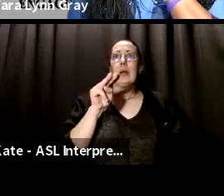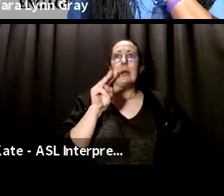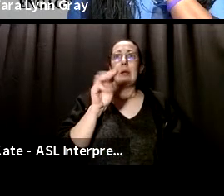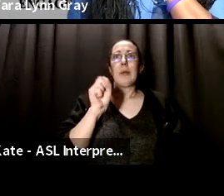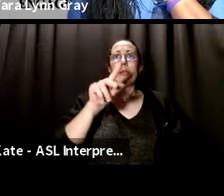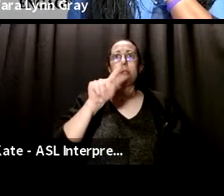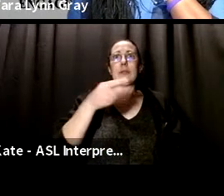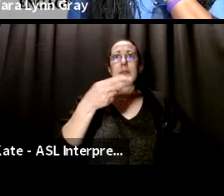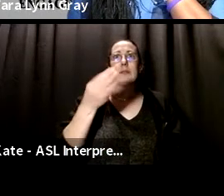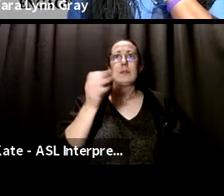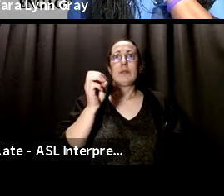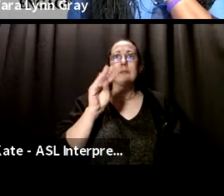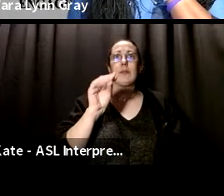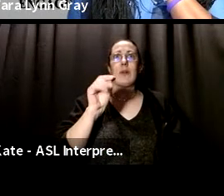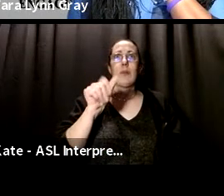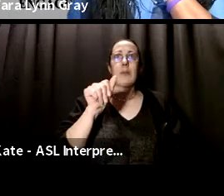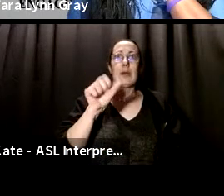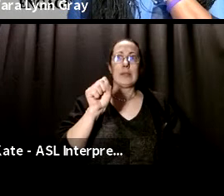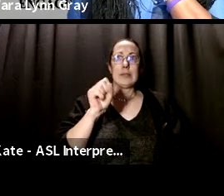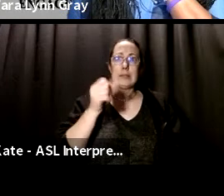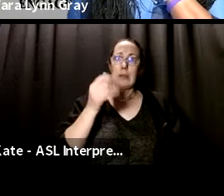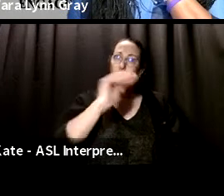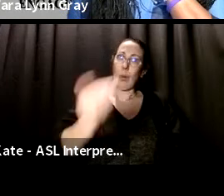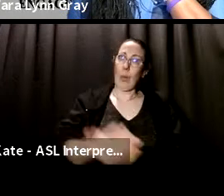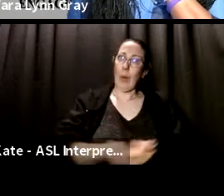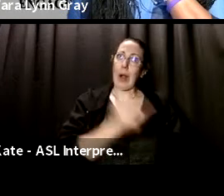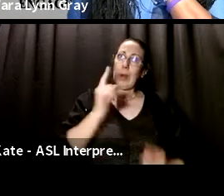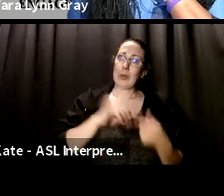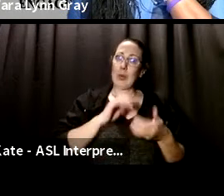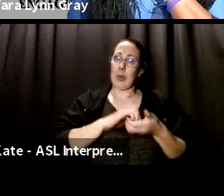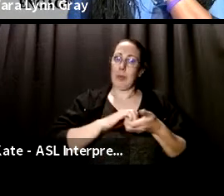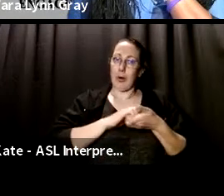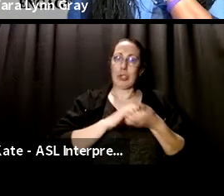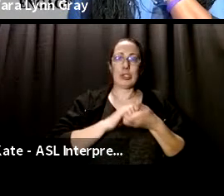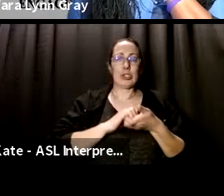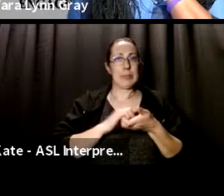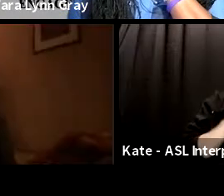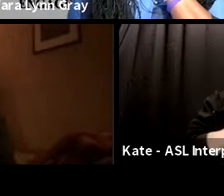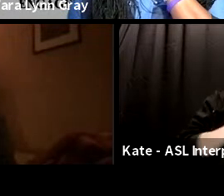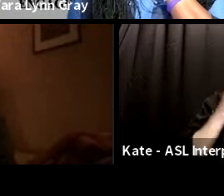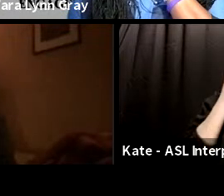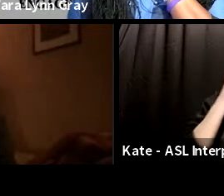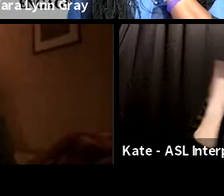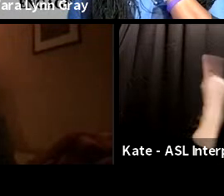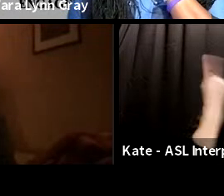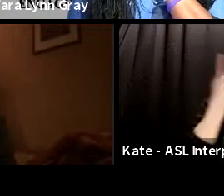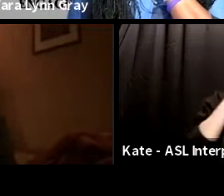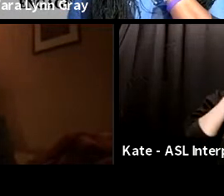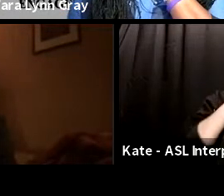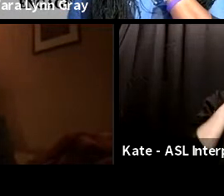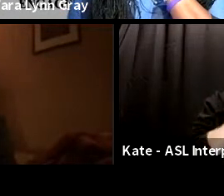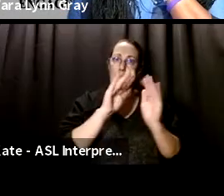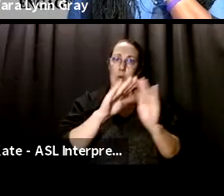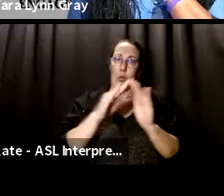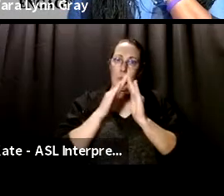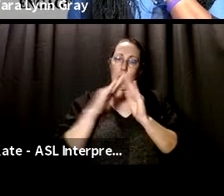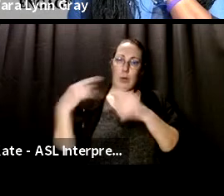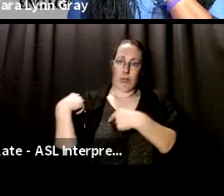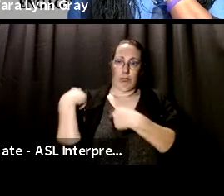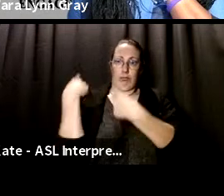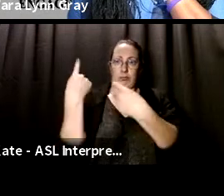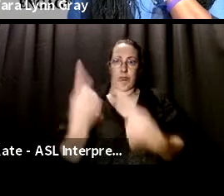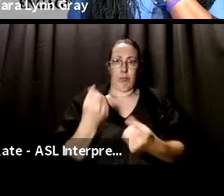partnership there. I'm glad to see someone with such a long-standing presence in our community take an active